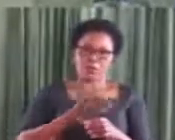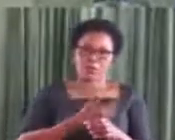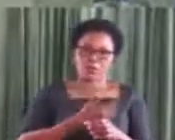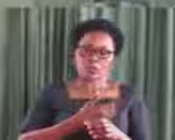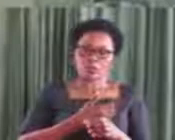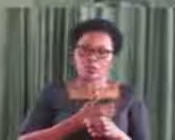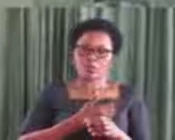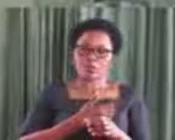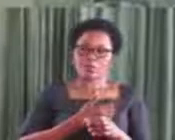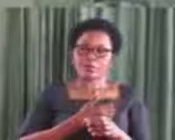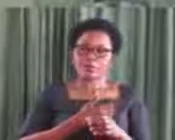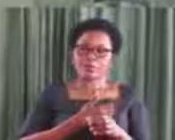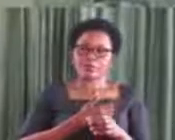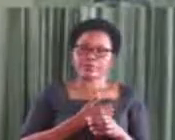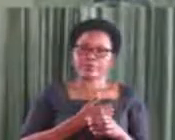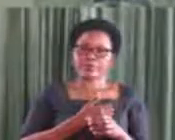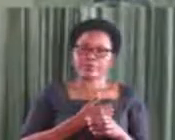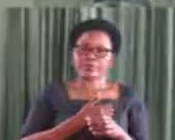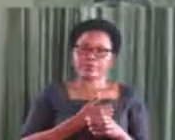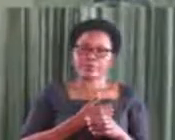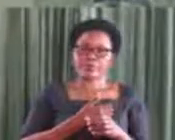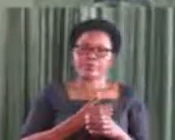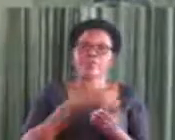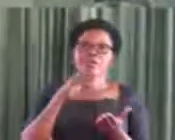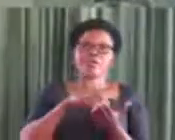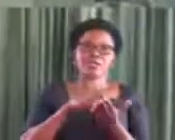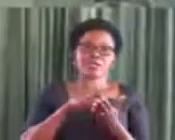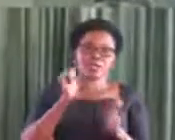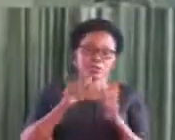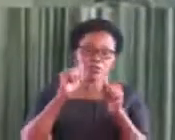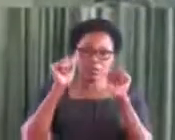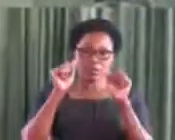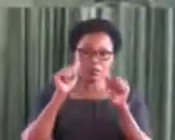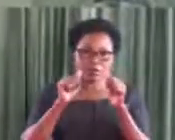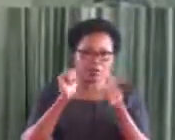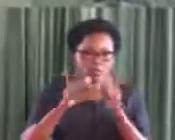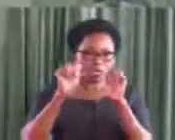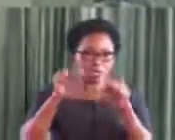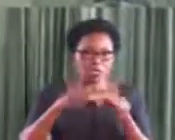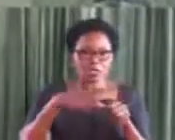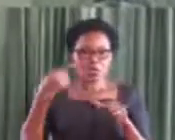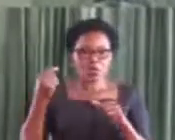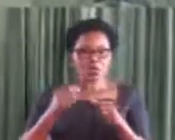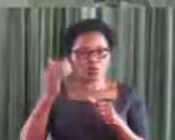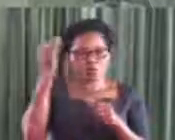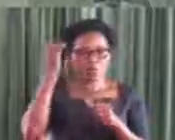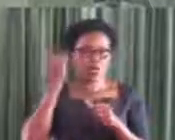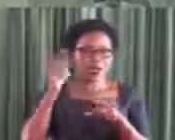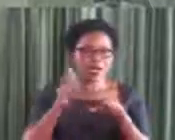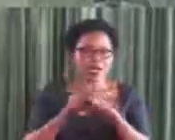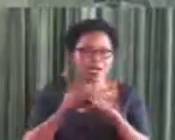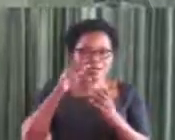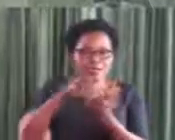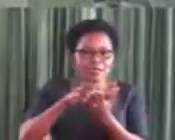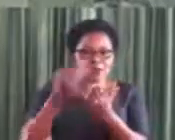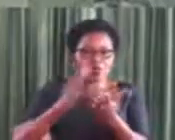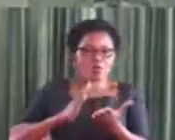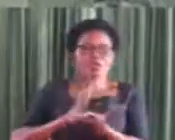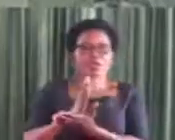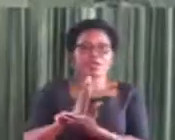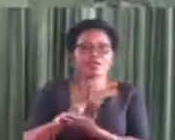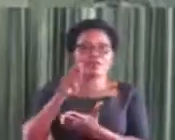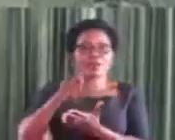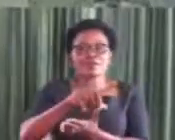matters which can go to the court as a matter of right. That's one of the other